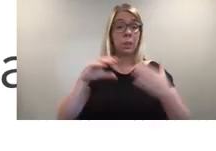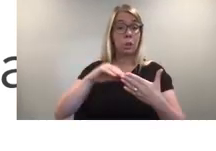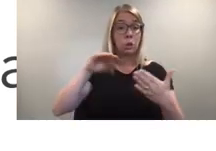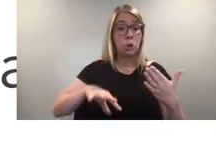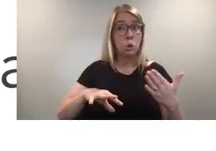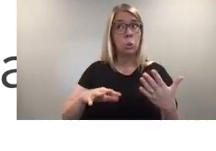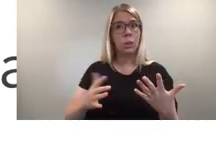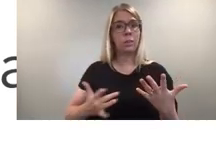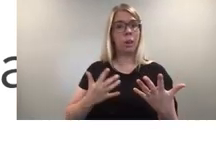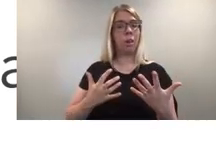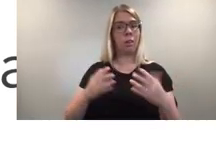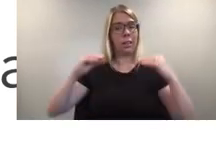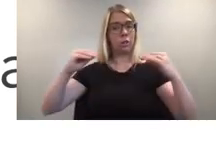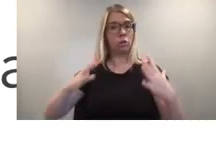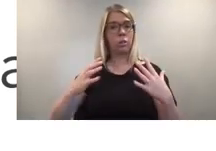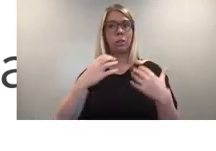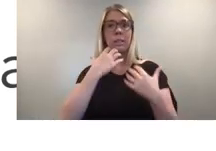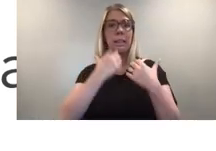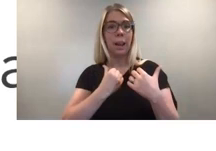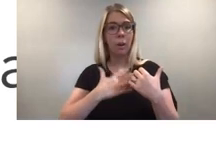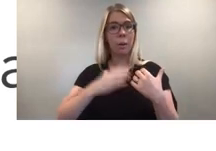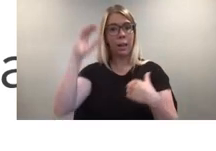their opinions and values their voice.